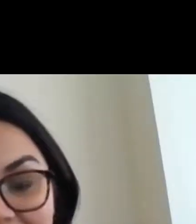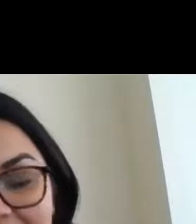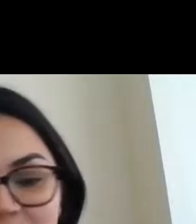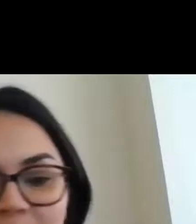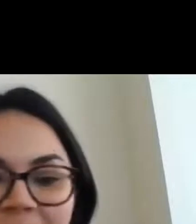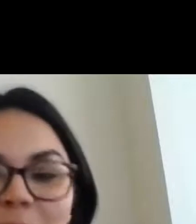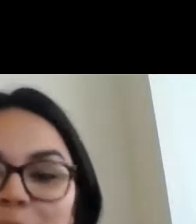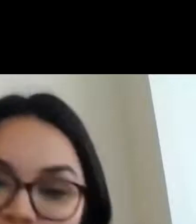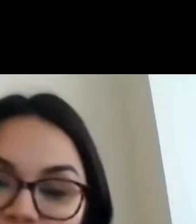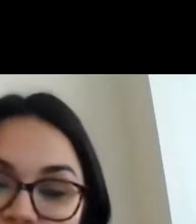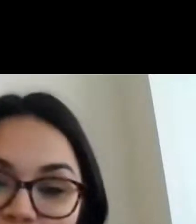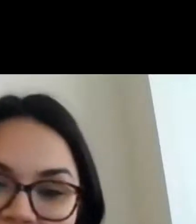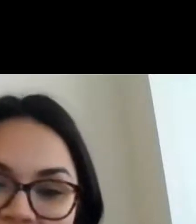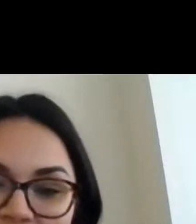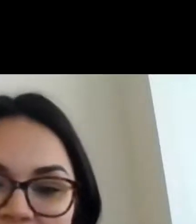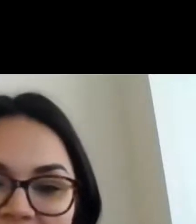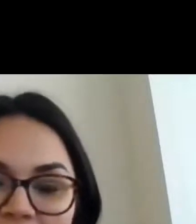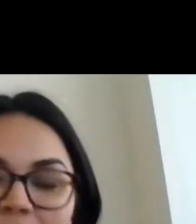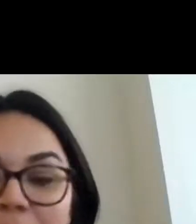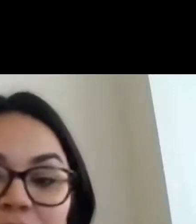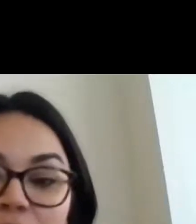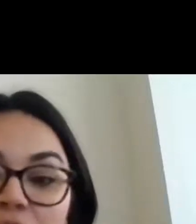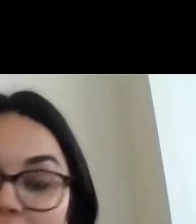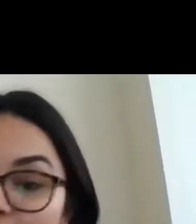Brandon. And so we can move on with our presentation today,